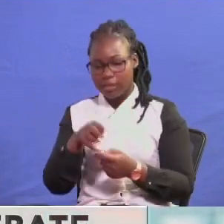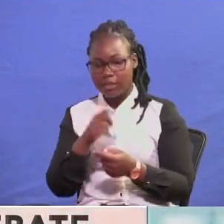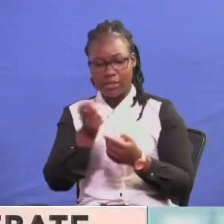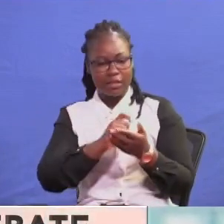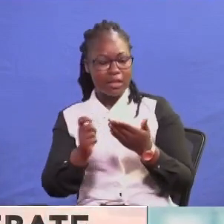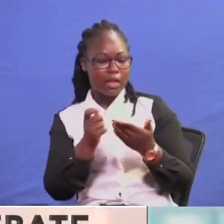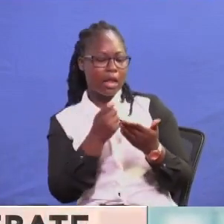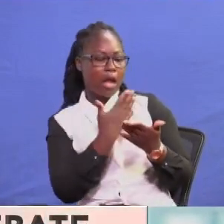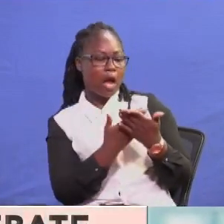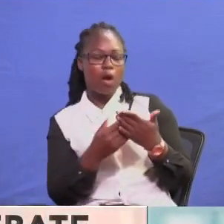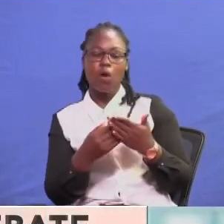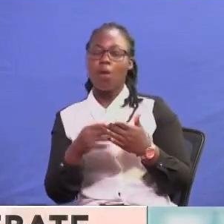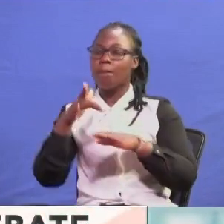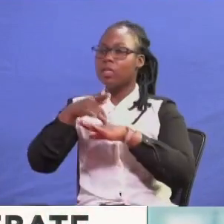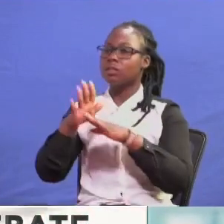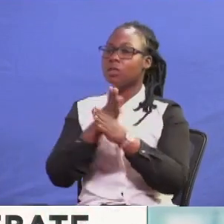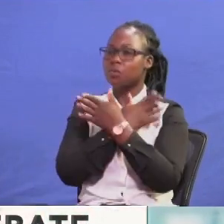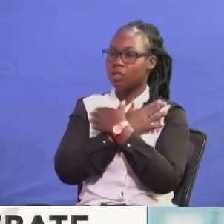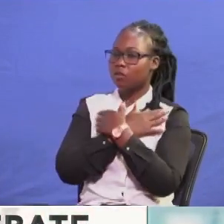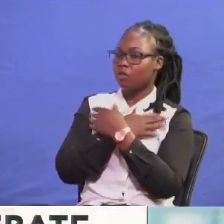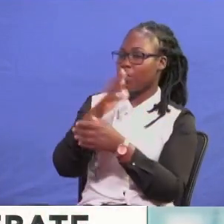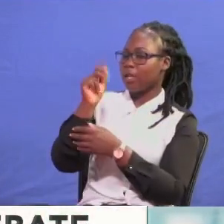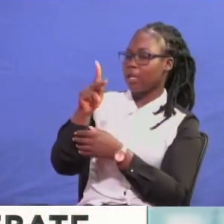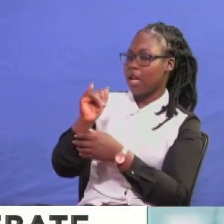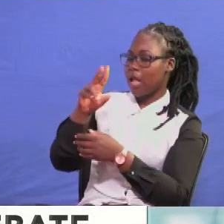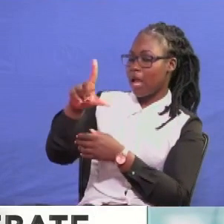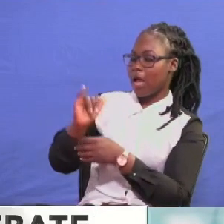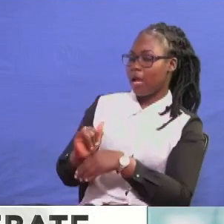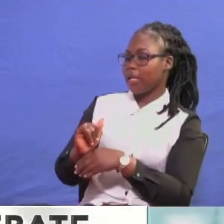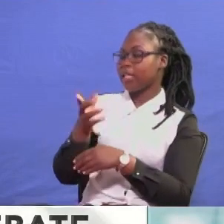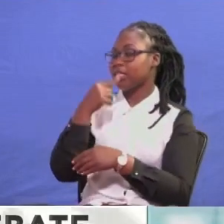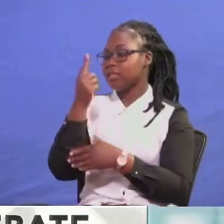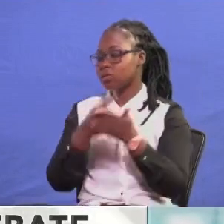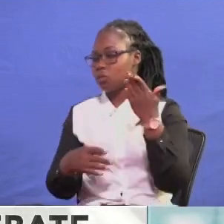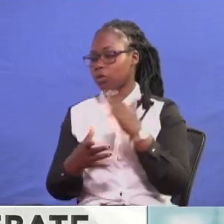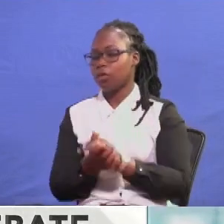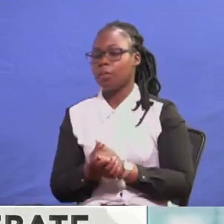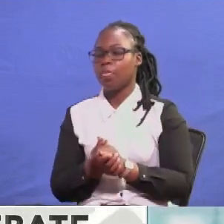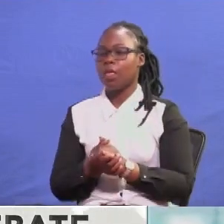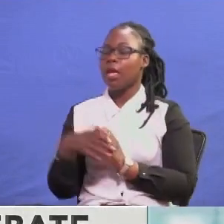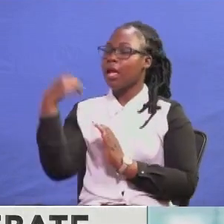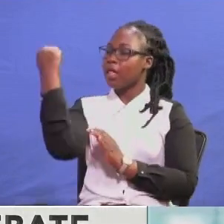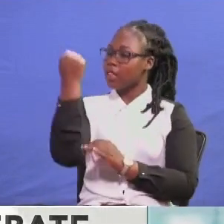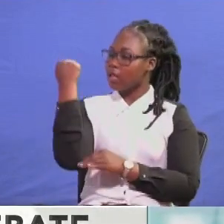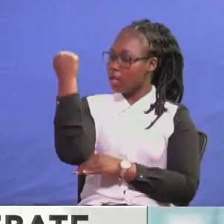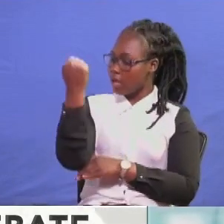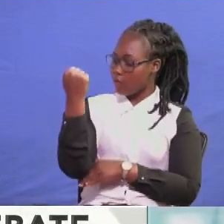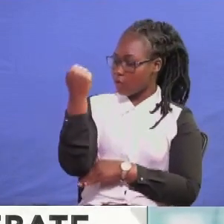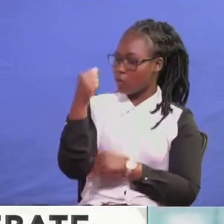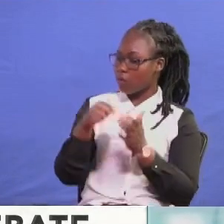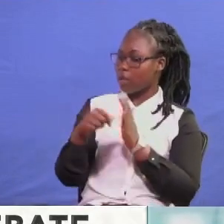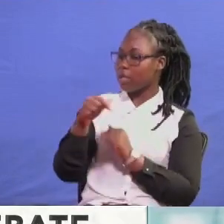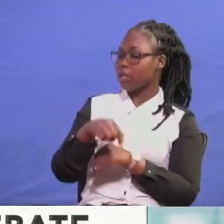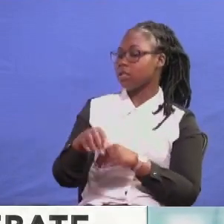by a friend of mine, Wakili Mutoro. Okay. He says that the political innuendos for instance,